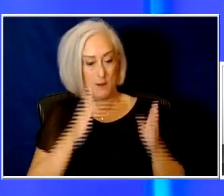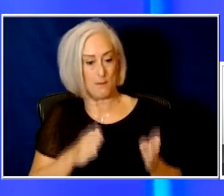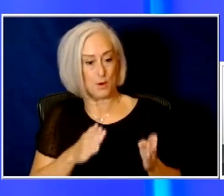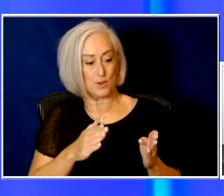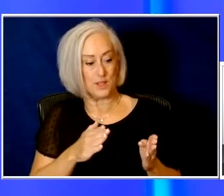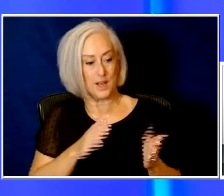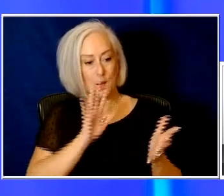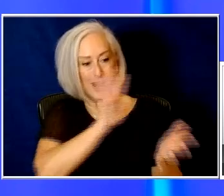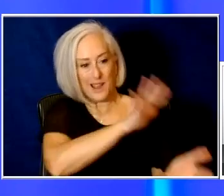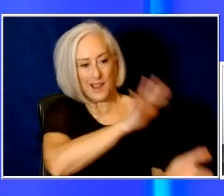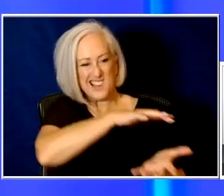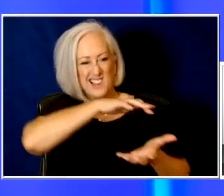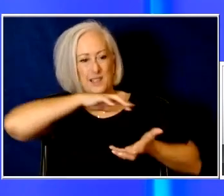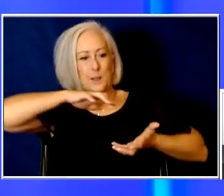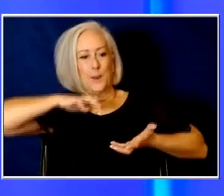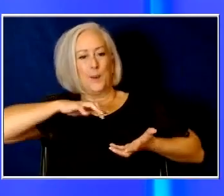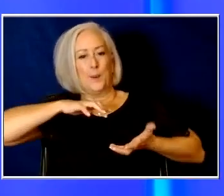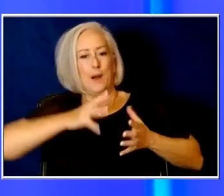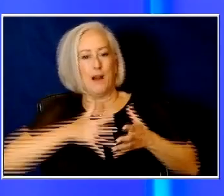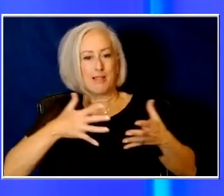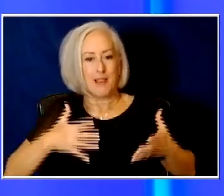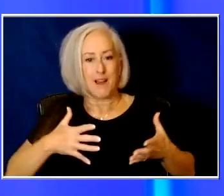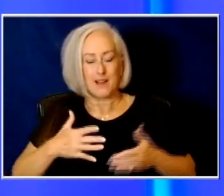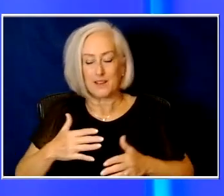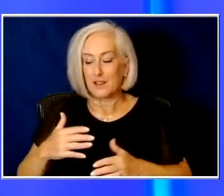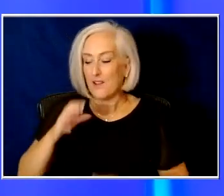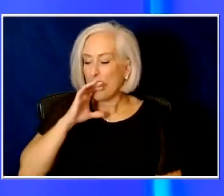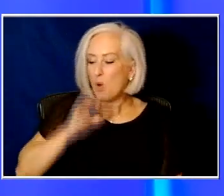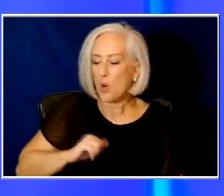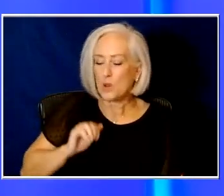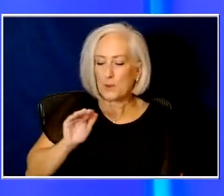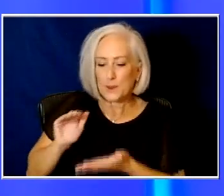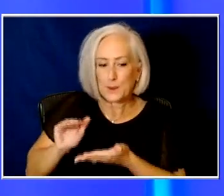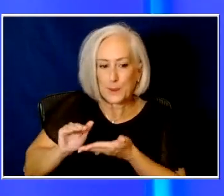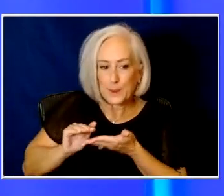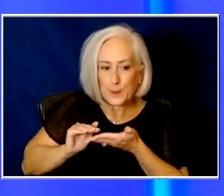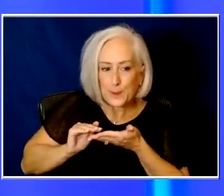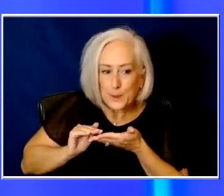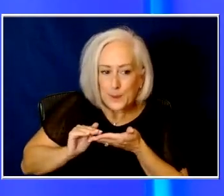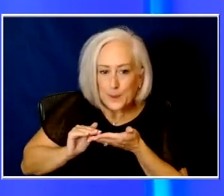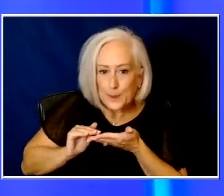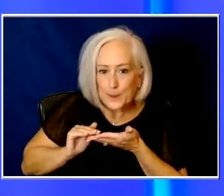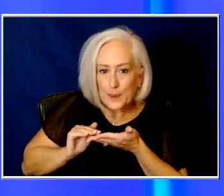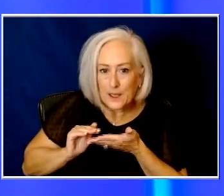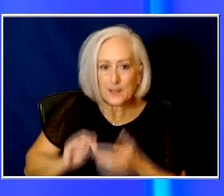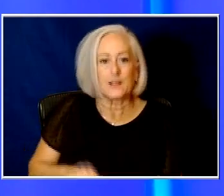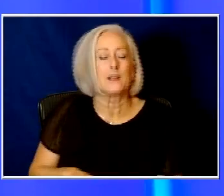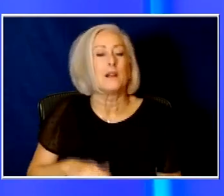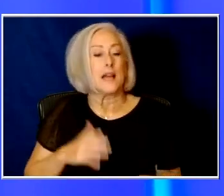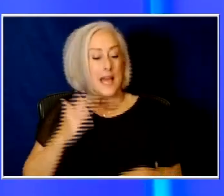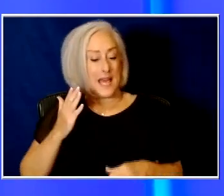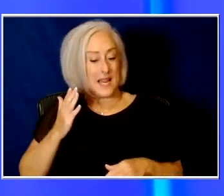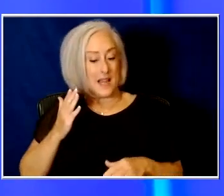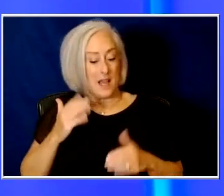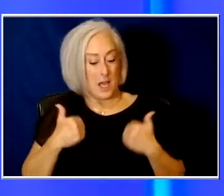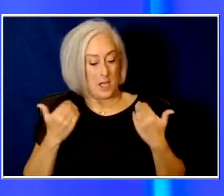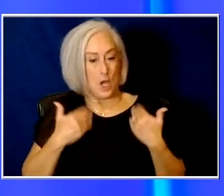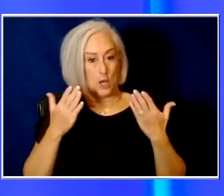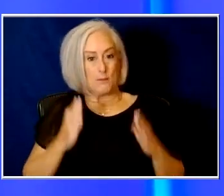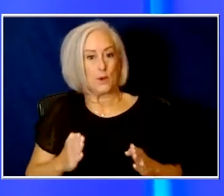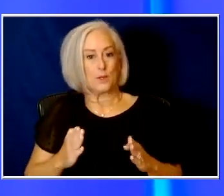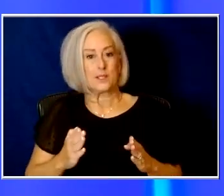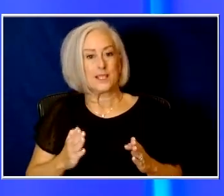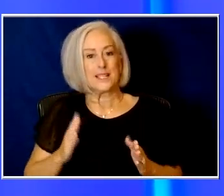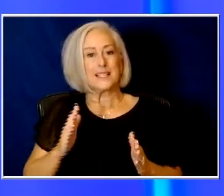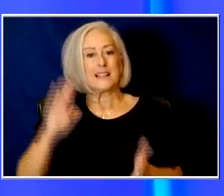Also, a donation for a little older person, they generally can have a little bit more side effects from the donation, especially if we're going to do a bone marrow